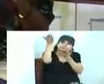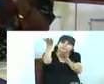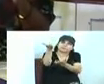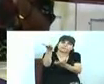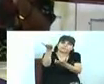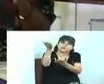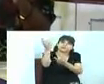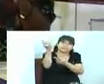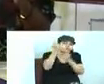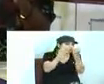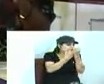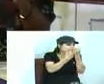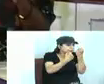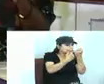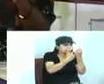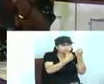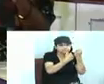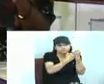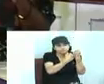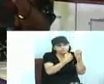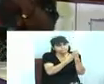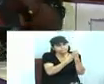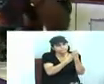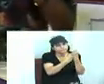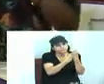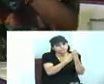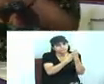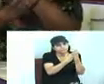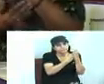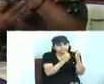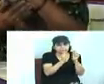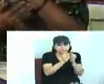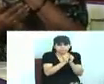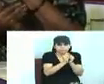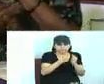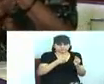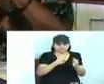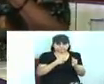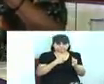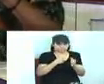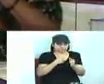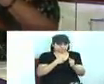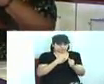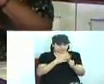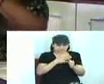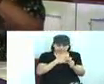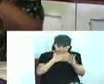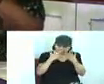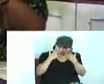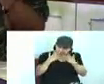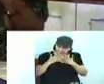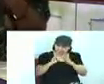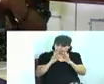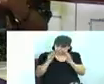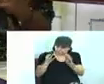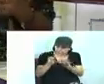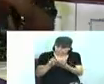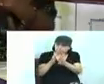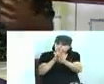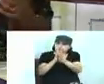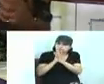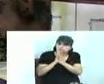there. You're always there. With me and my bereaved family this morning, God, I ask you to